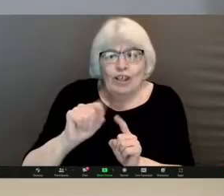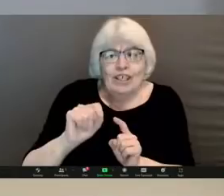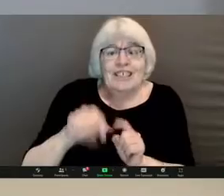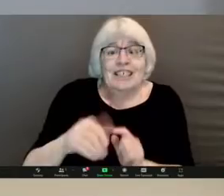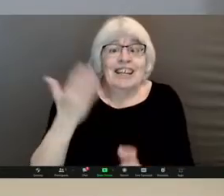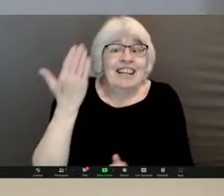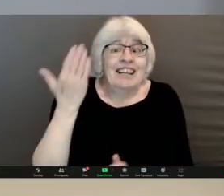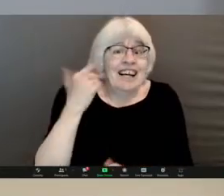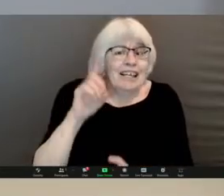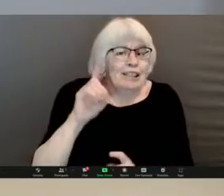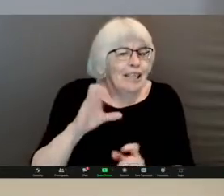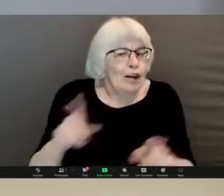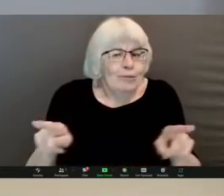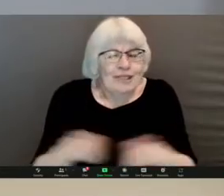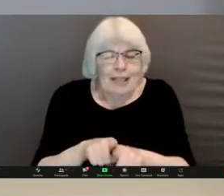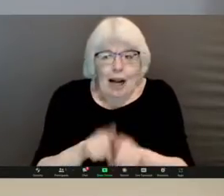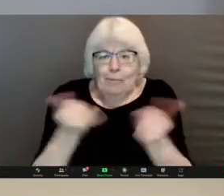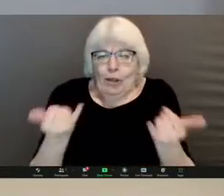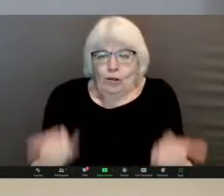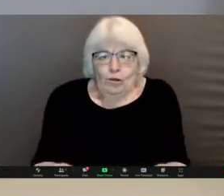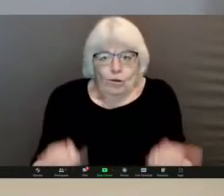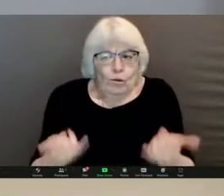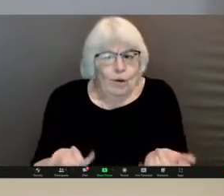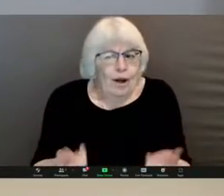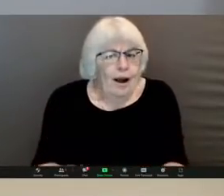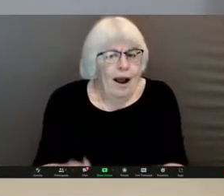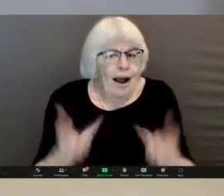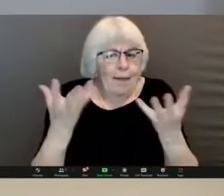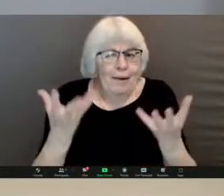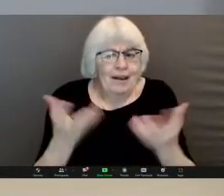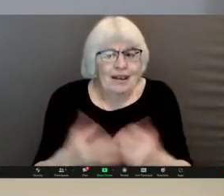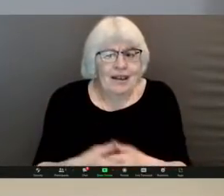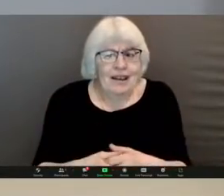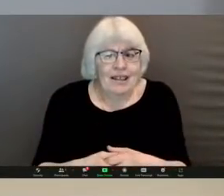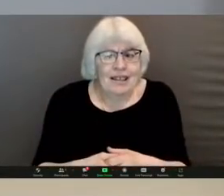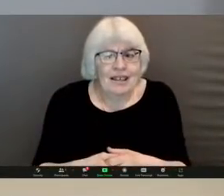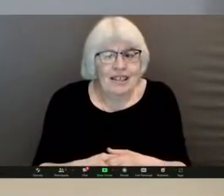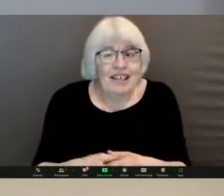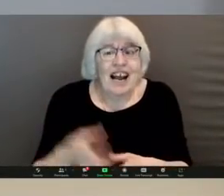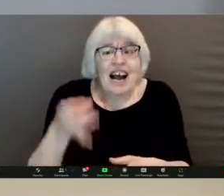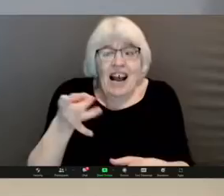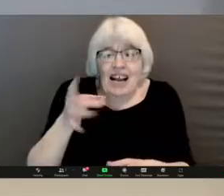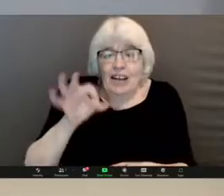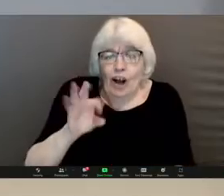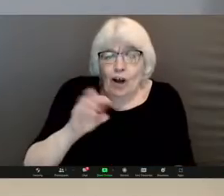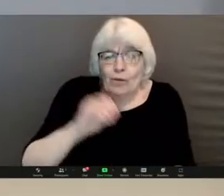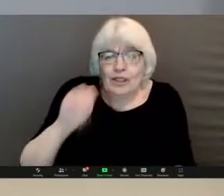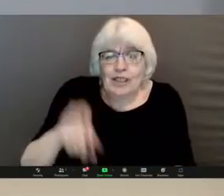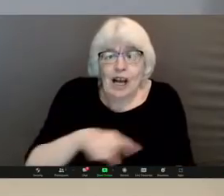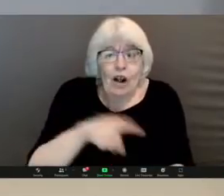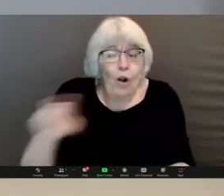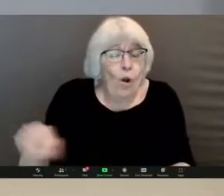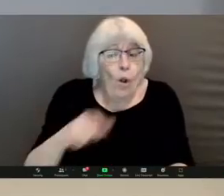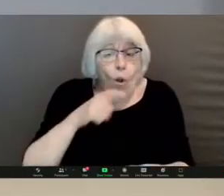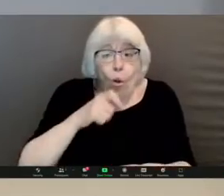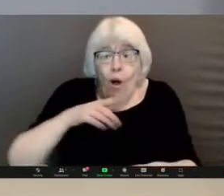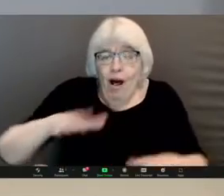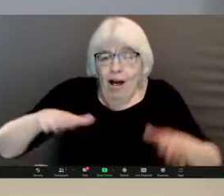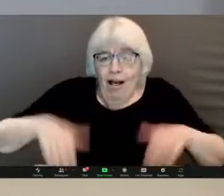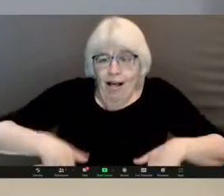individuals, and 1% of cases were in people who were fully vaccinated. The remaining cases have